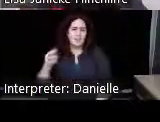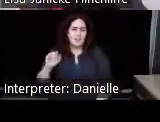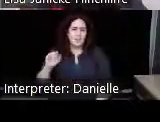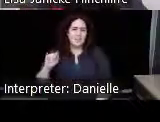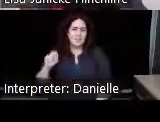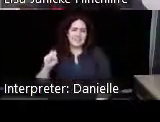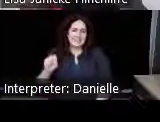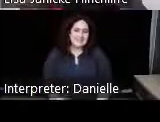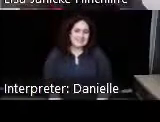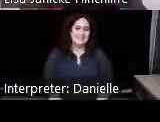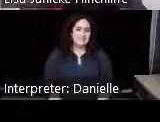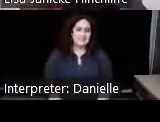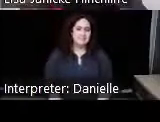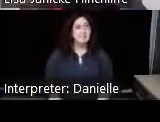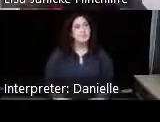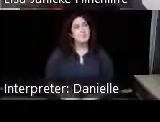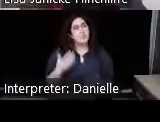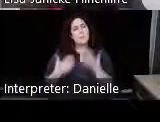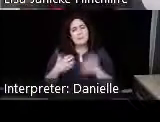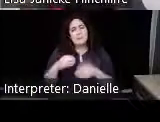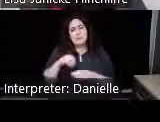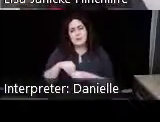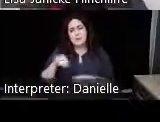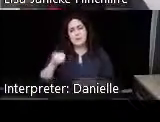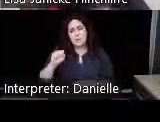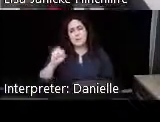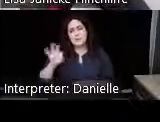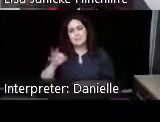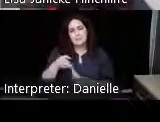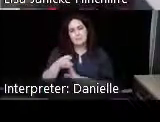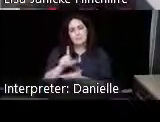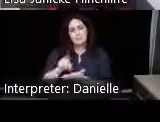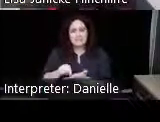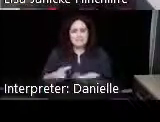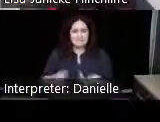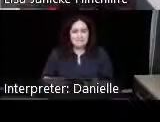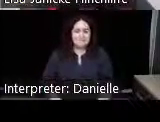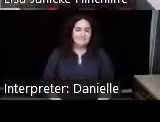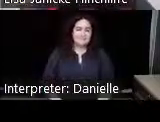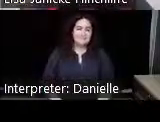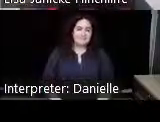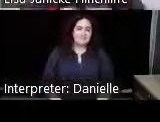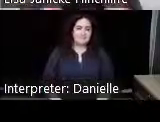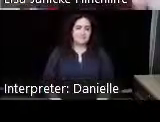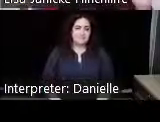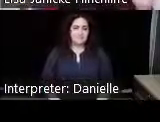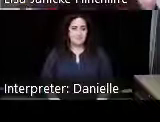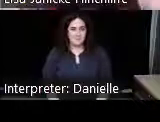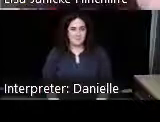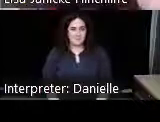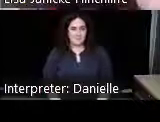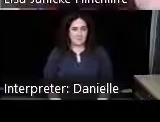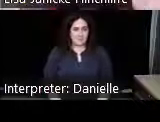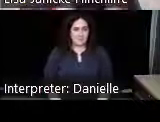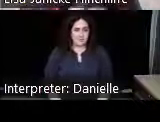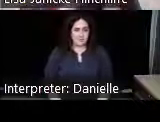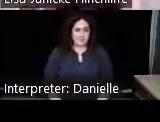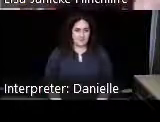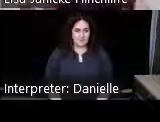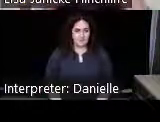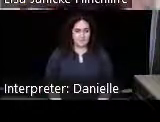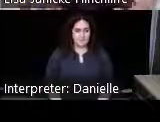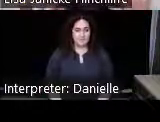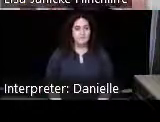might appear in the OSF preprints. We also then had to figure out, okay, how many preprints do we